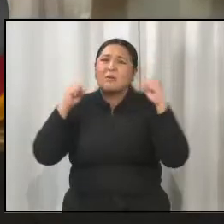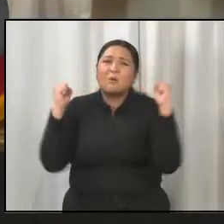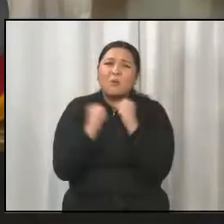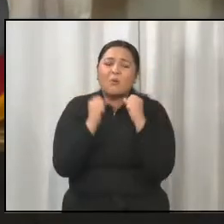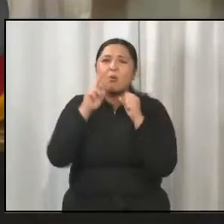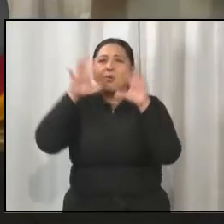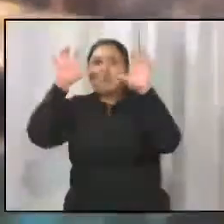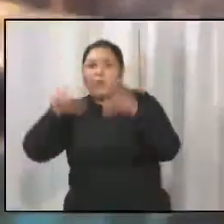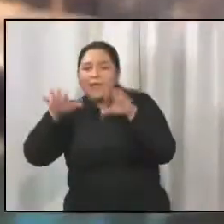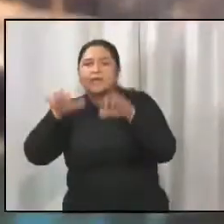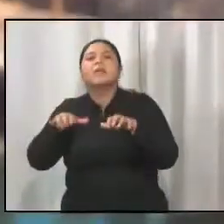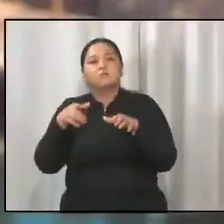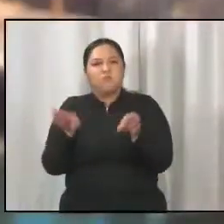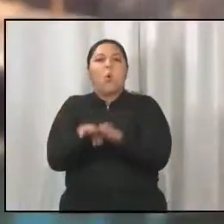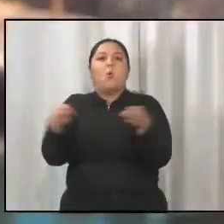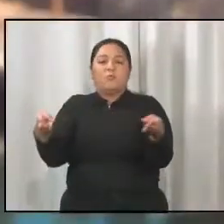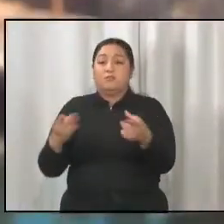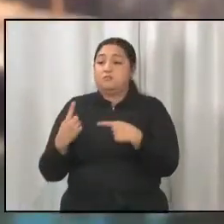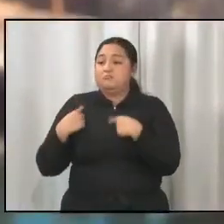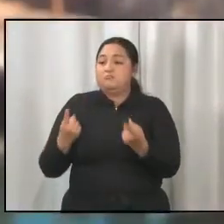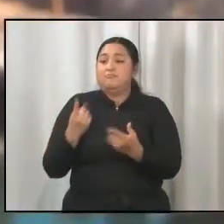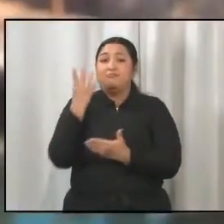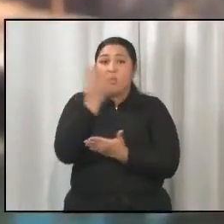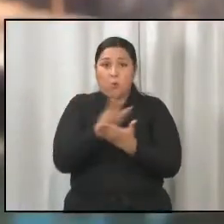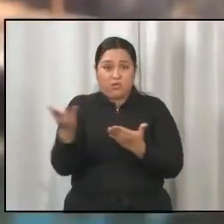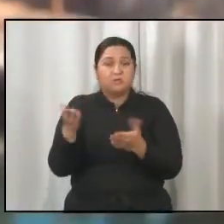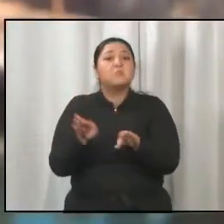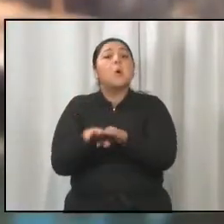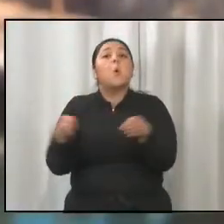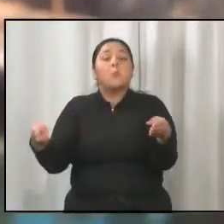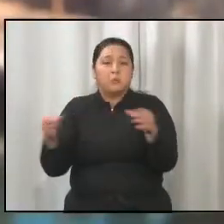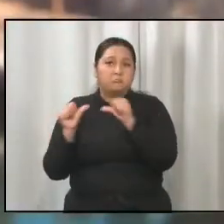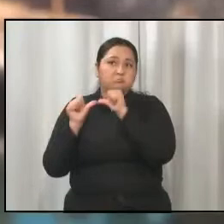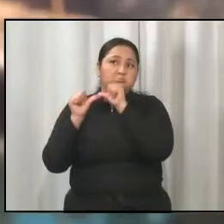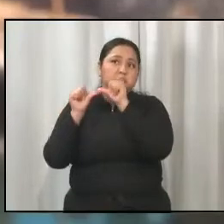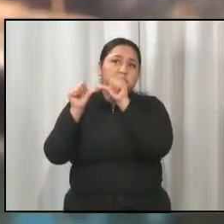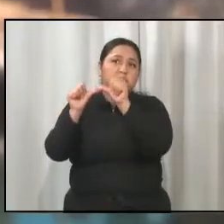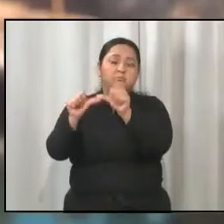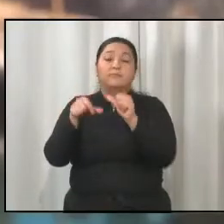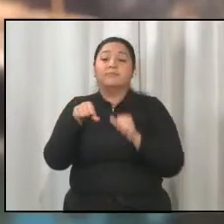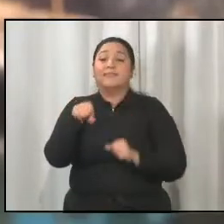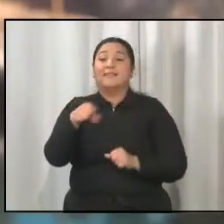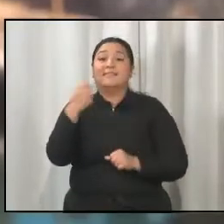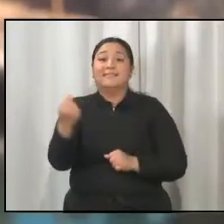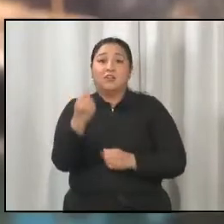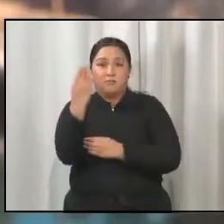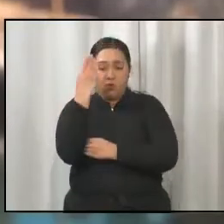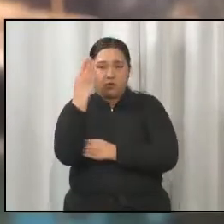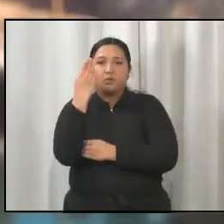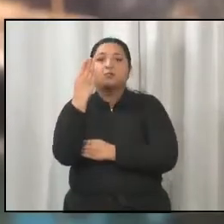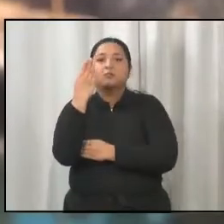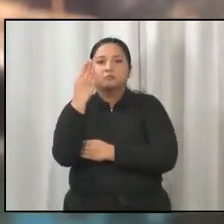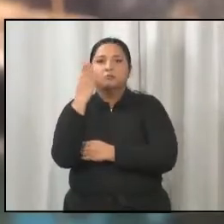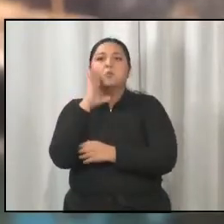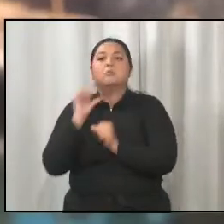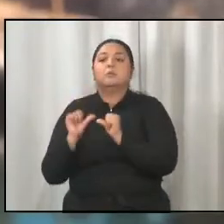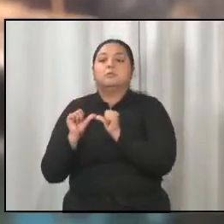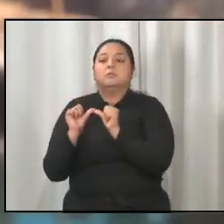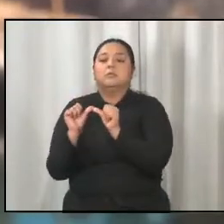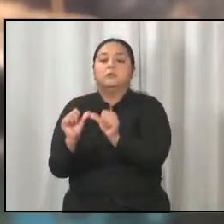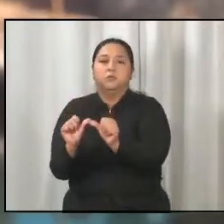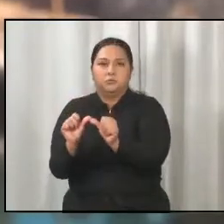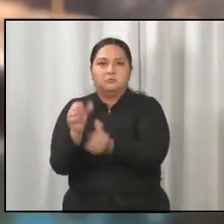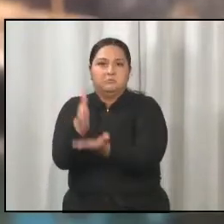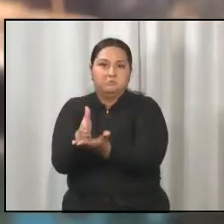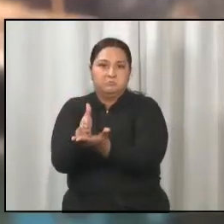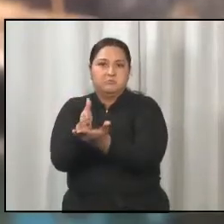last 4 weeks. We'll be open through Saturday morning. It's going well. We're seeing pretty good utilization. We